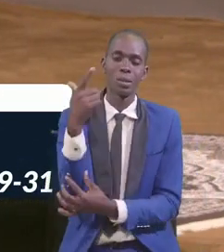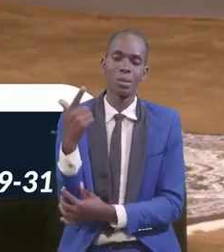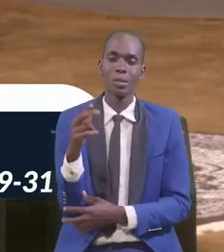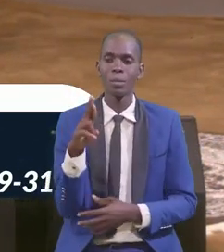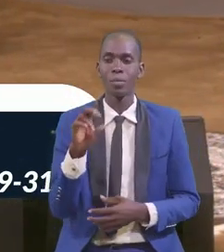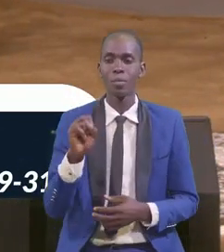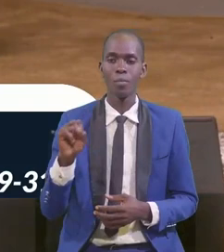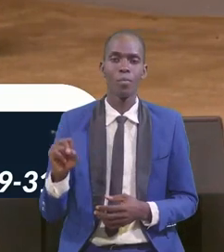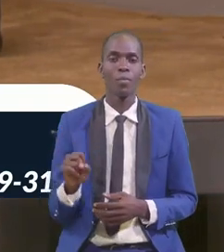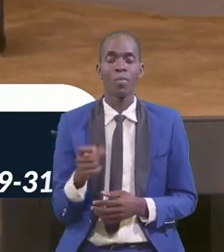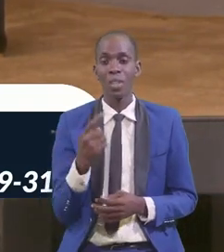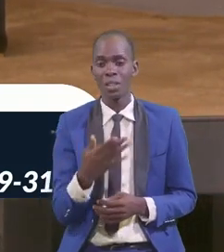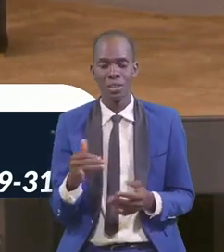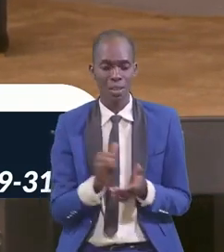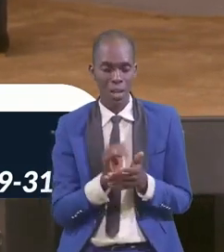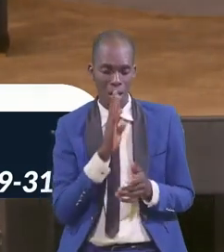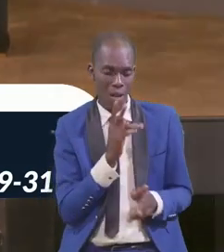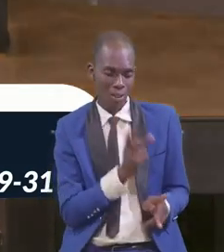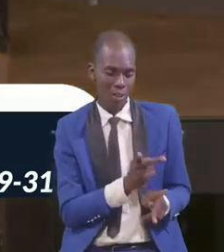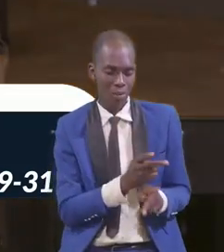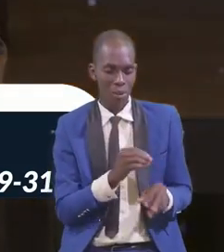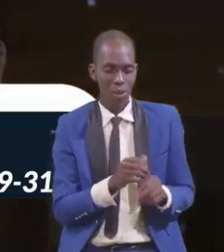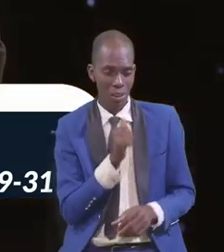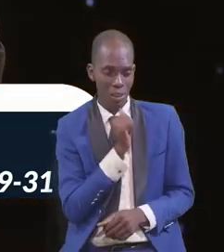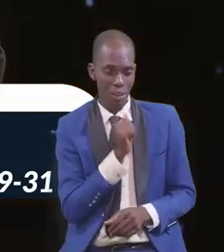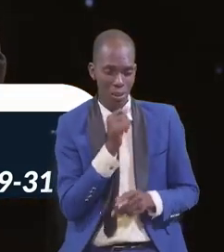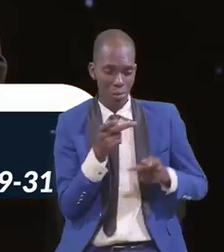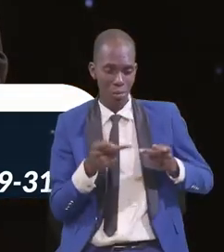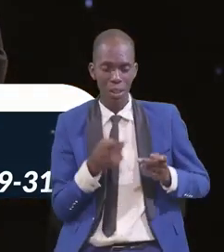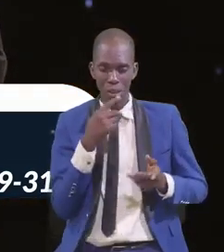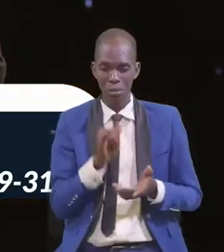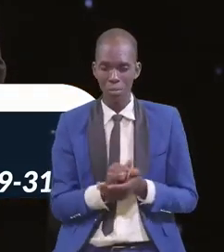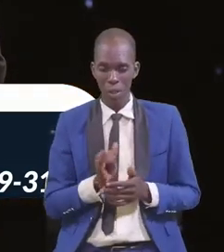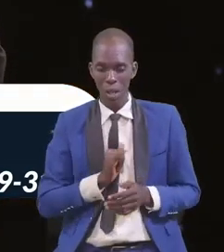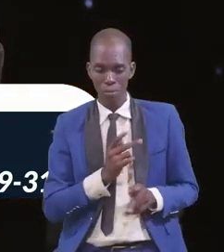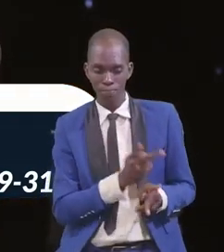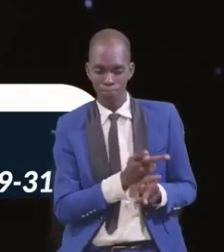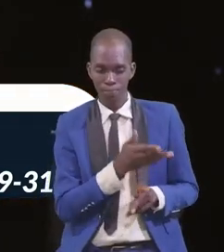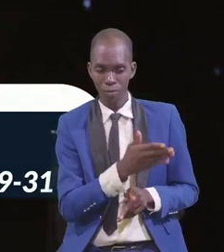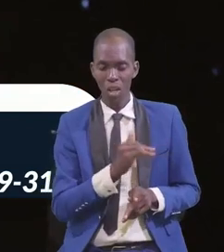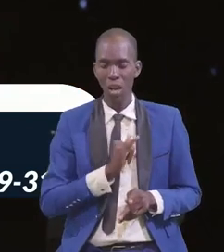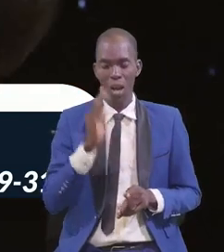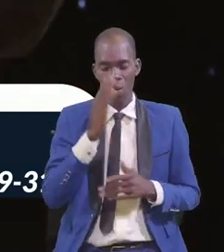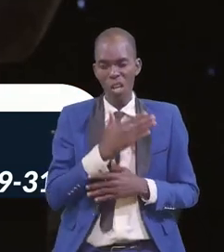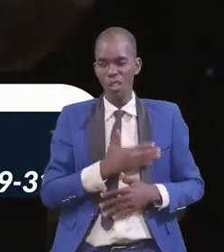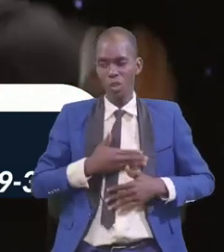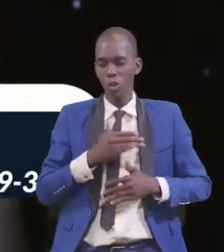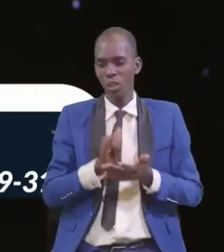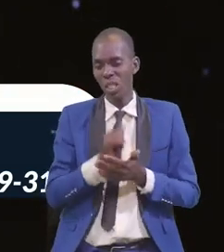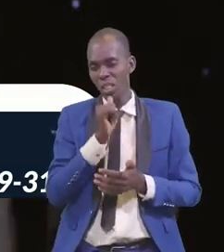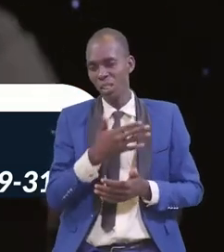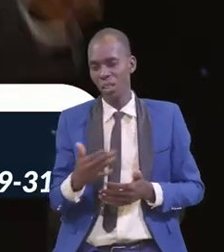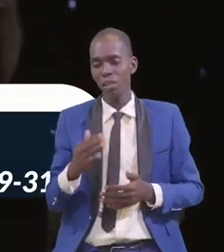they store in a secret place and they say, I'm going to enjoy that for many years to come. All